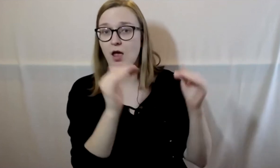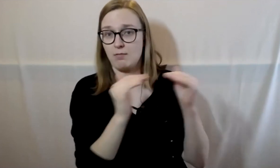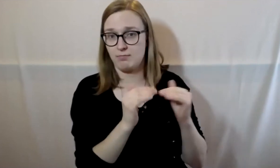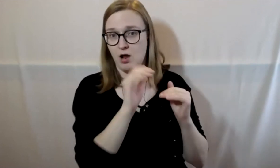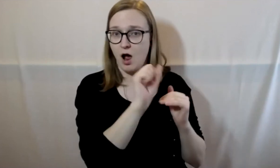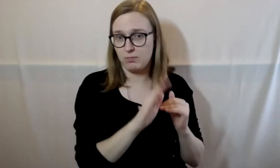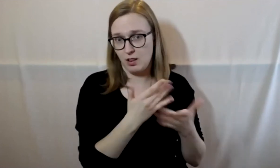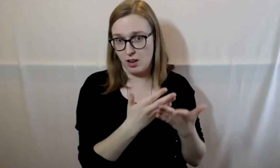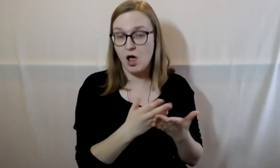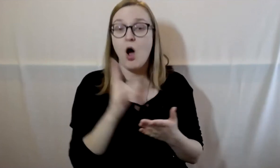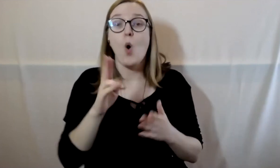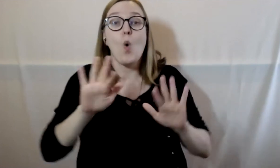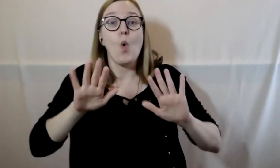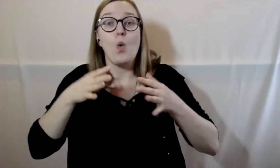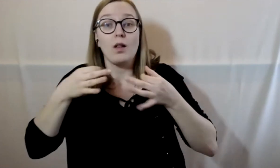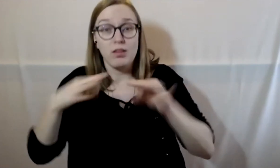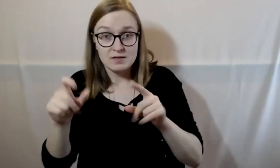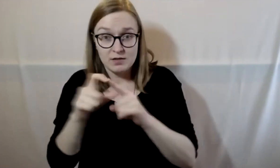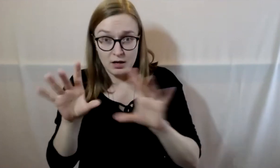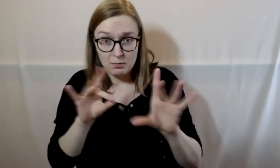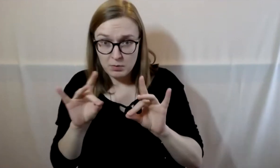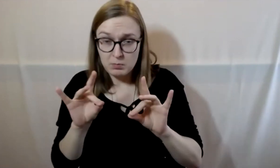should not be. And go to the last one.